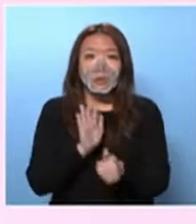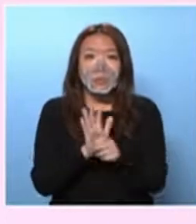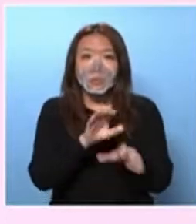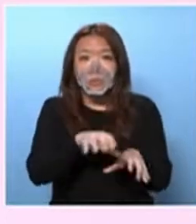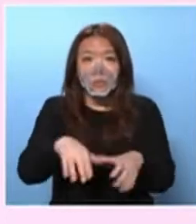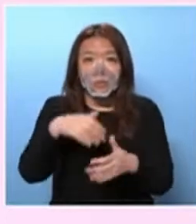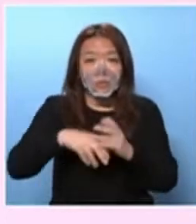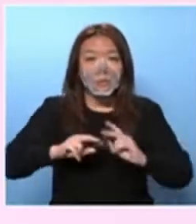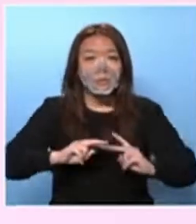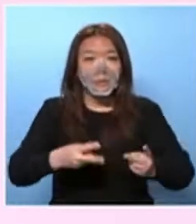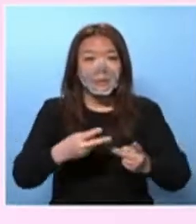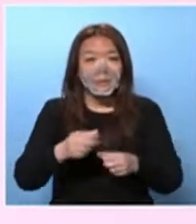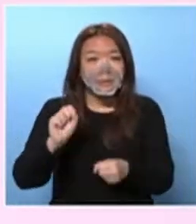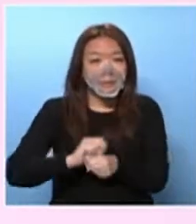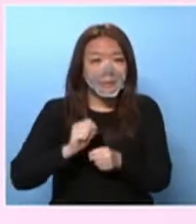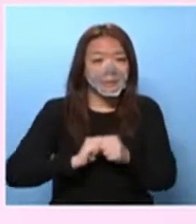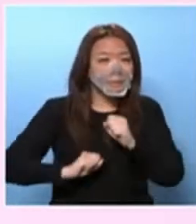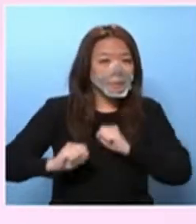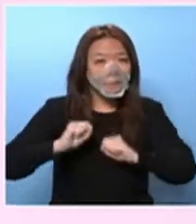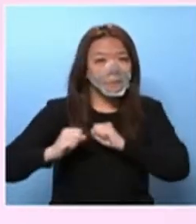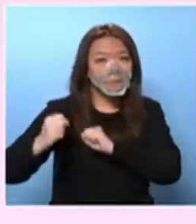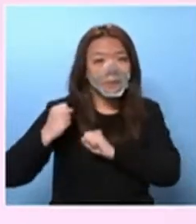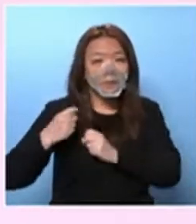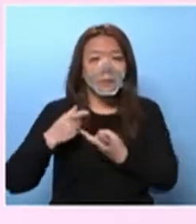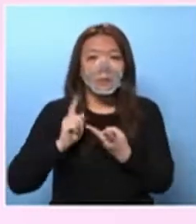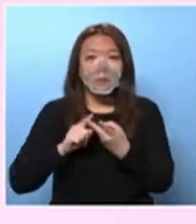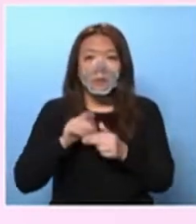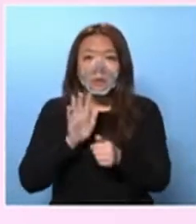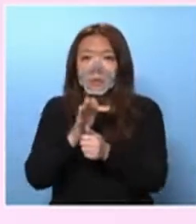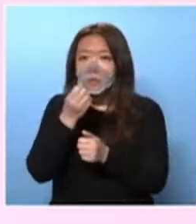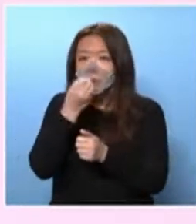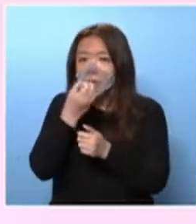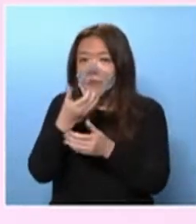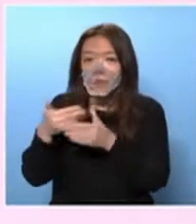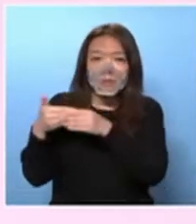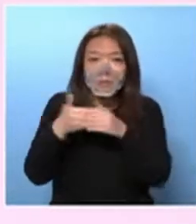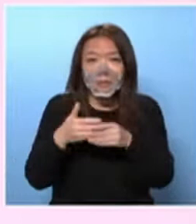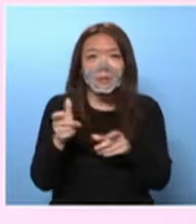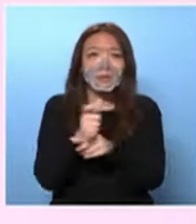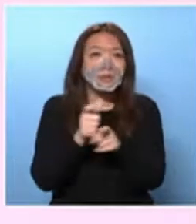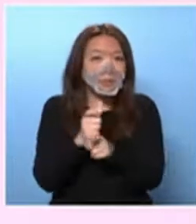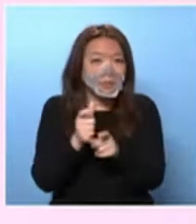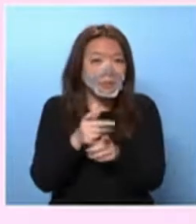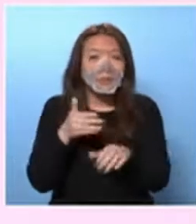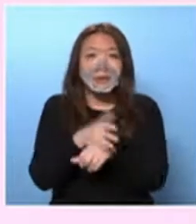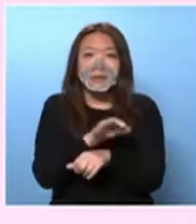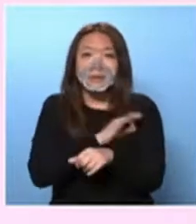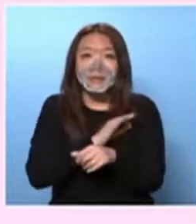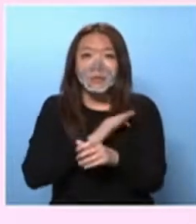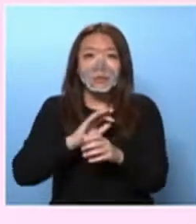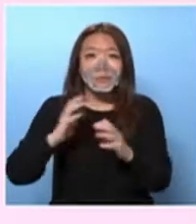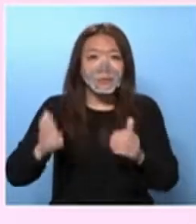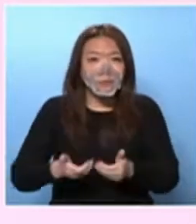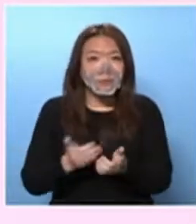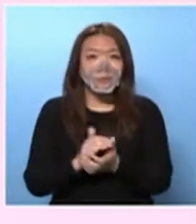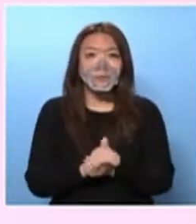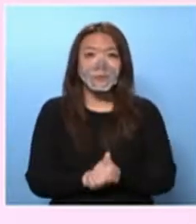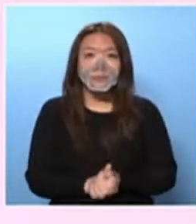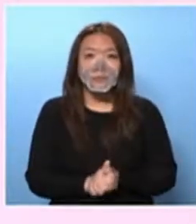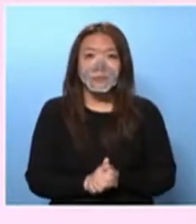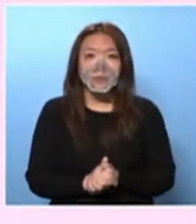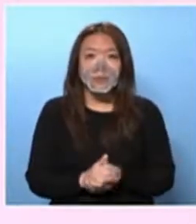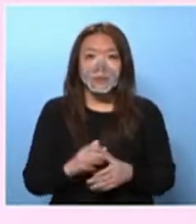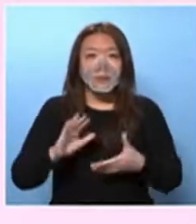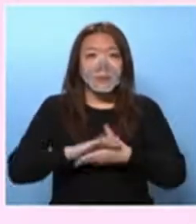the region will not only inject more dynamism to the development of the region, but also bring economic and social benefits to Hong